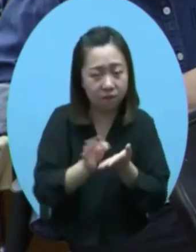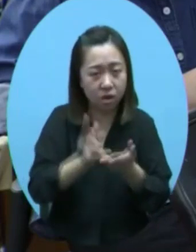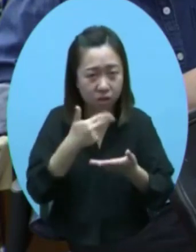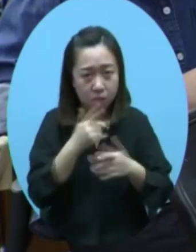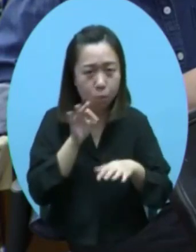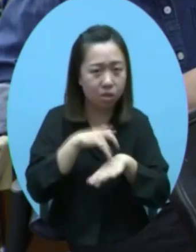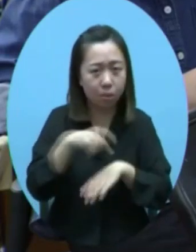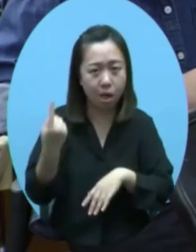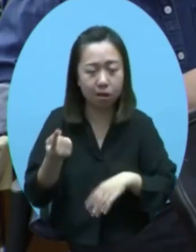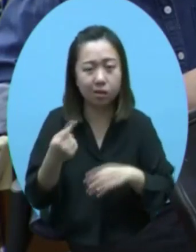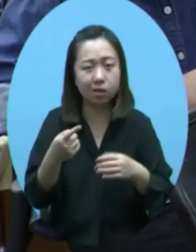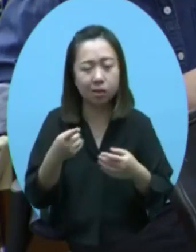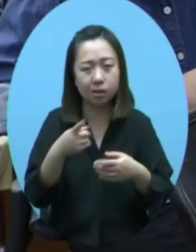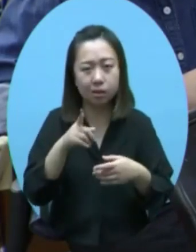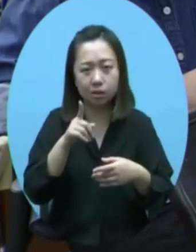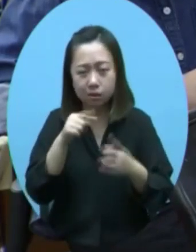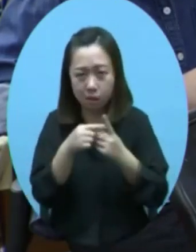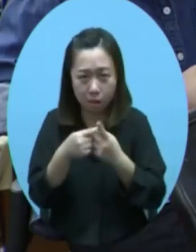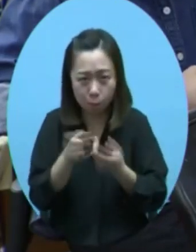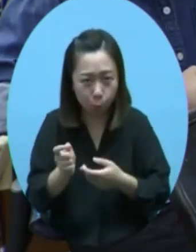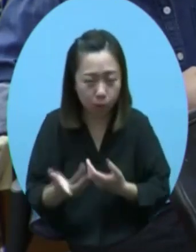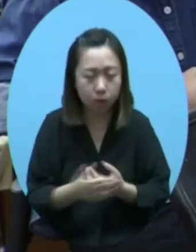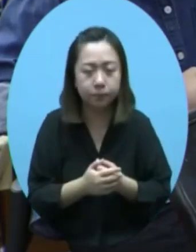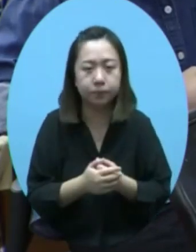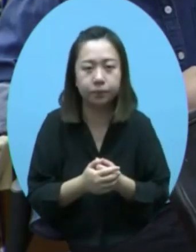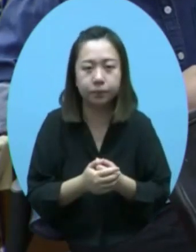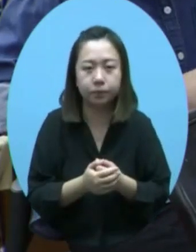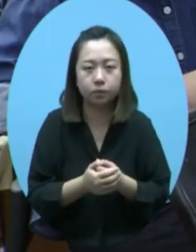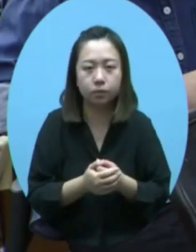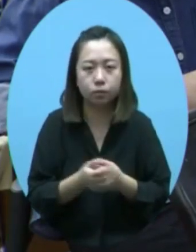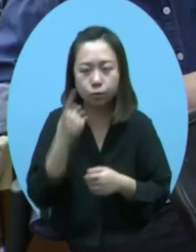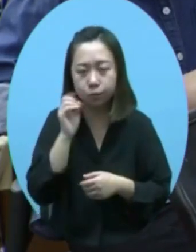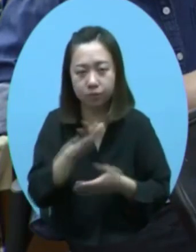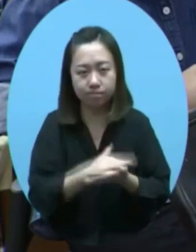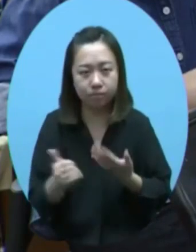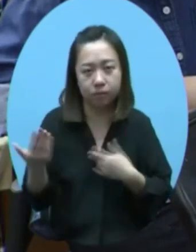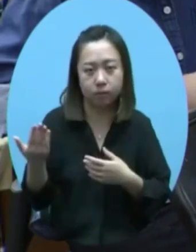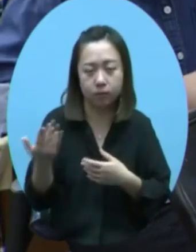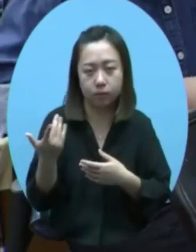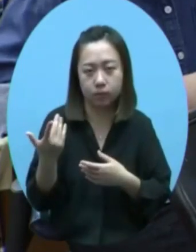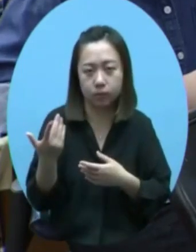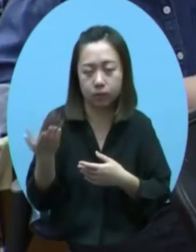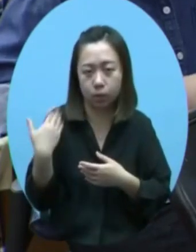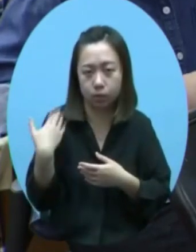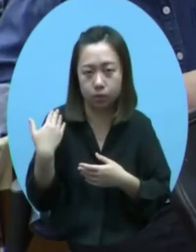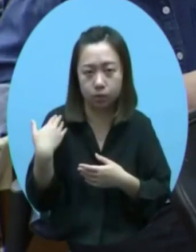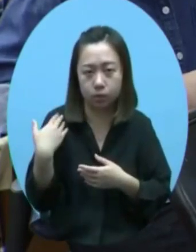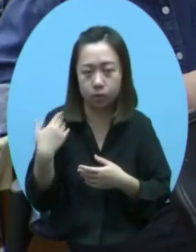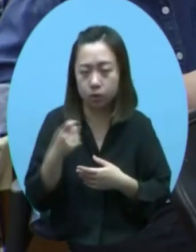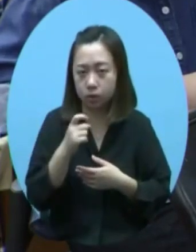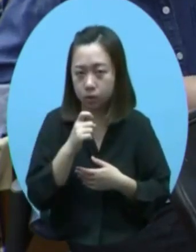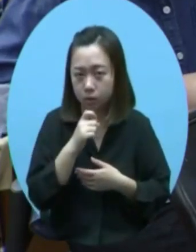So where had they been when they go out, and anyone had they been in touch with? And just want to confirm